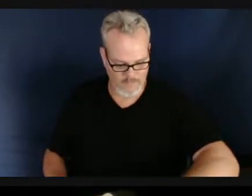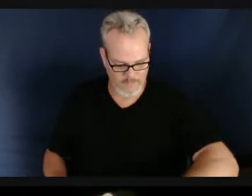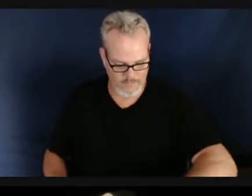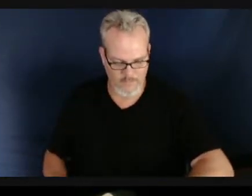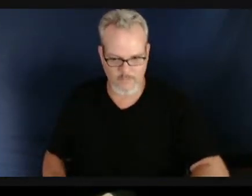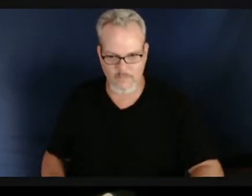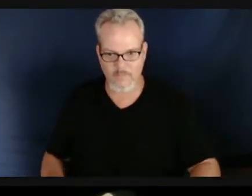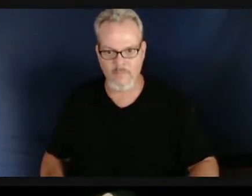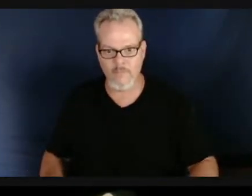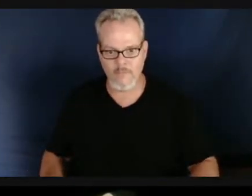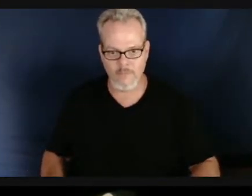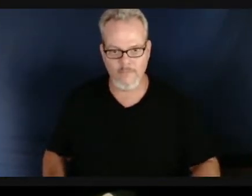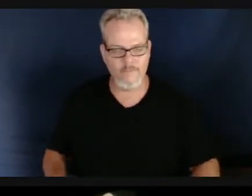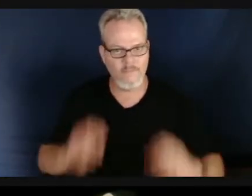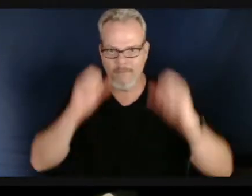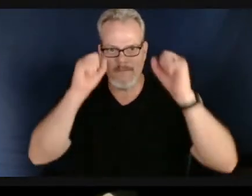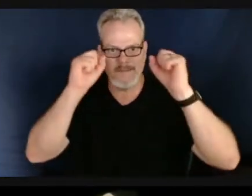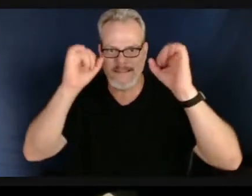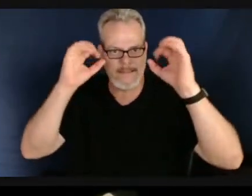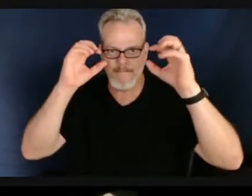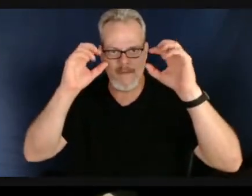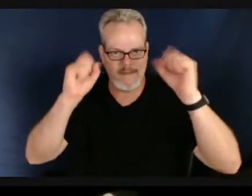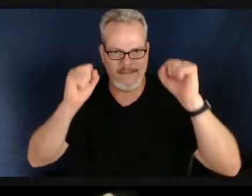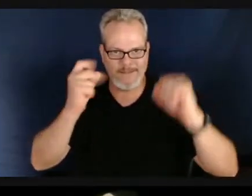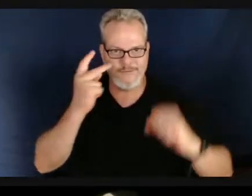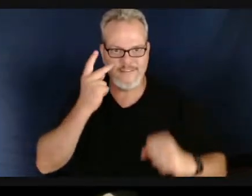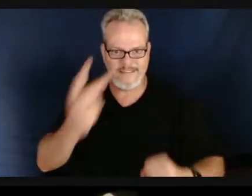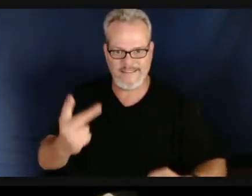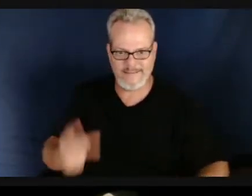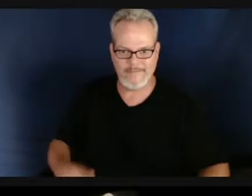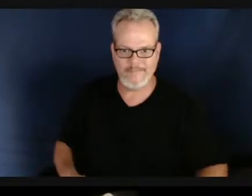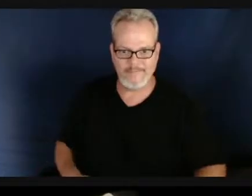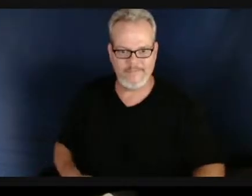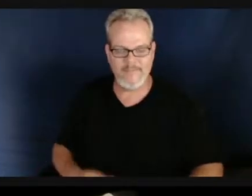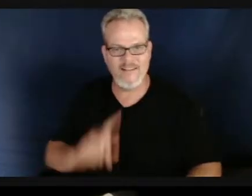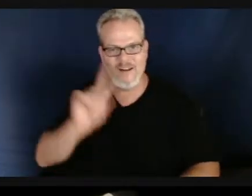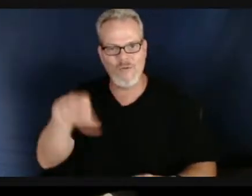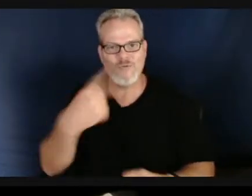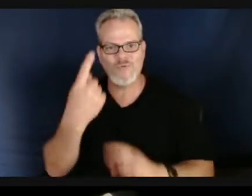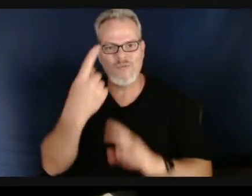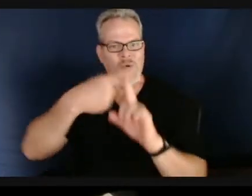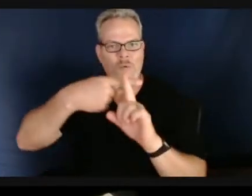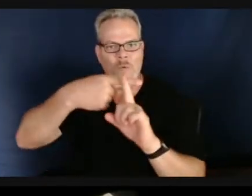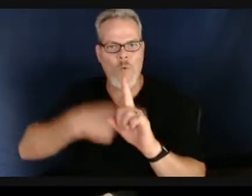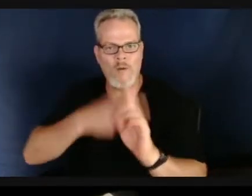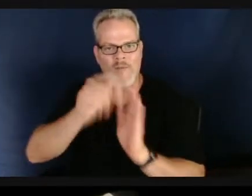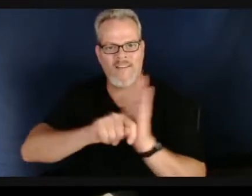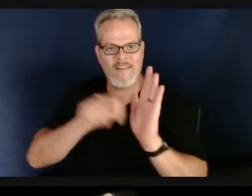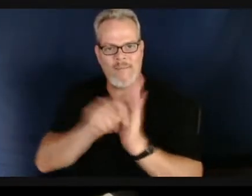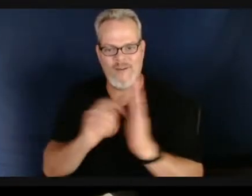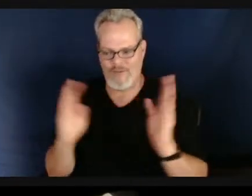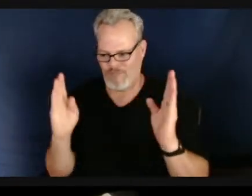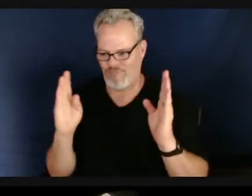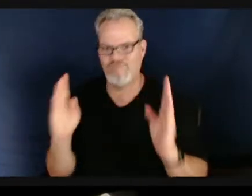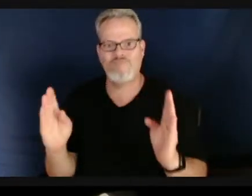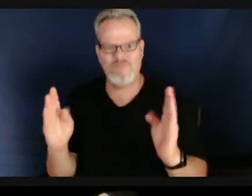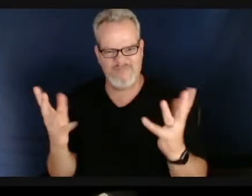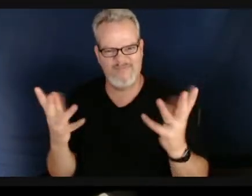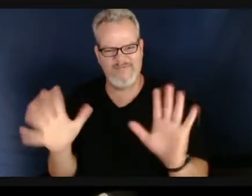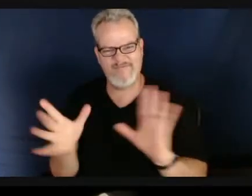Right? So that's really fascinating to see there. And it's just a 1 month period, as we said before. Looking in the